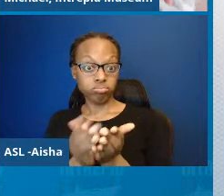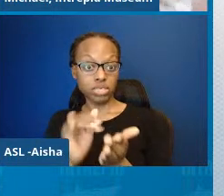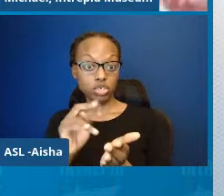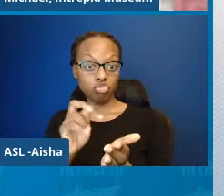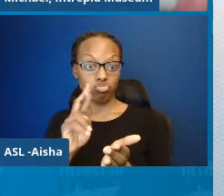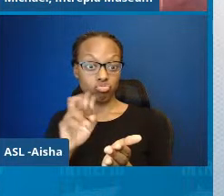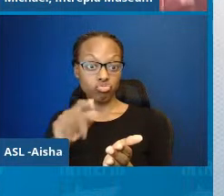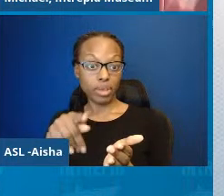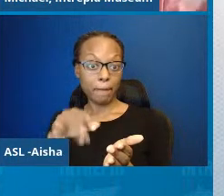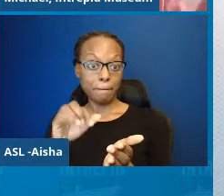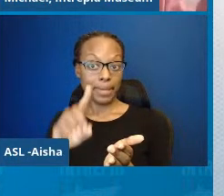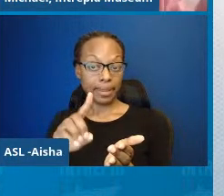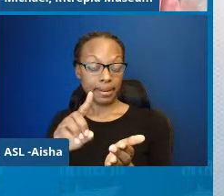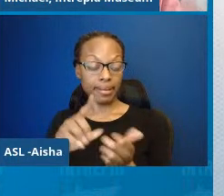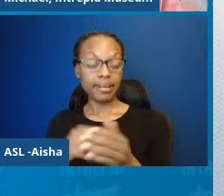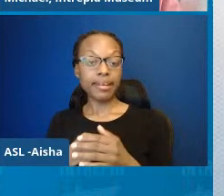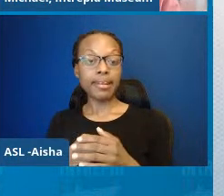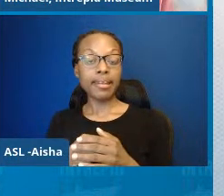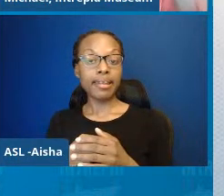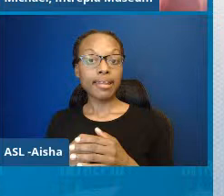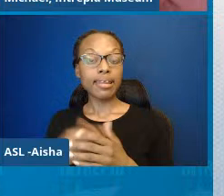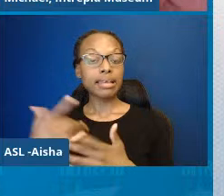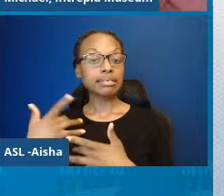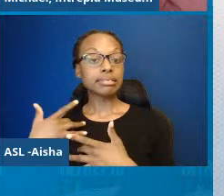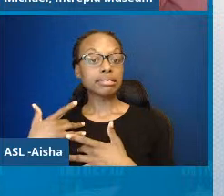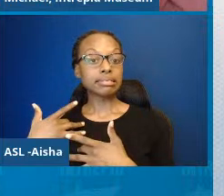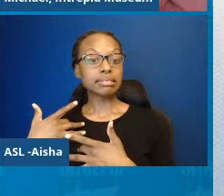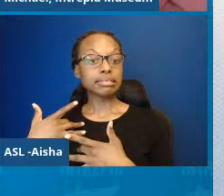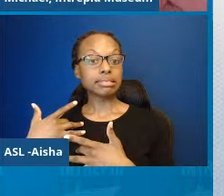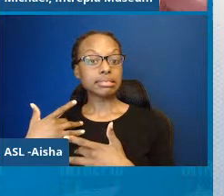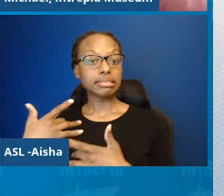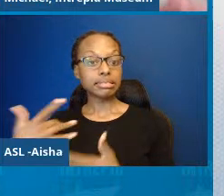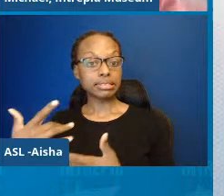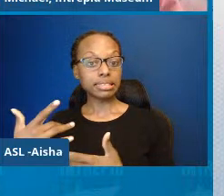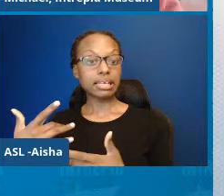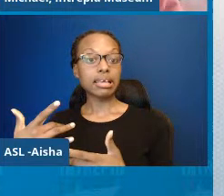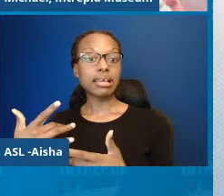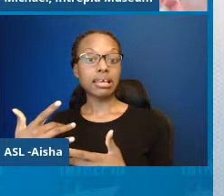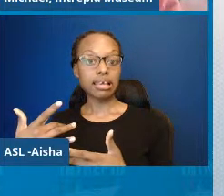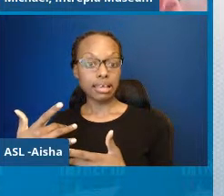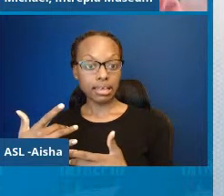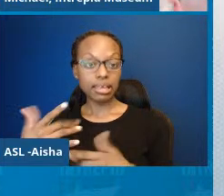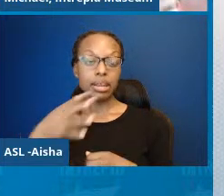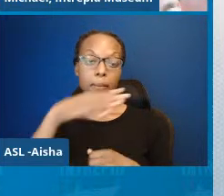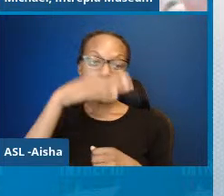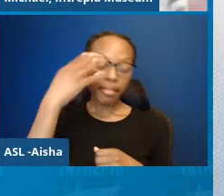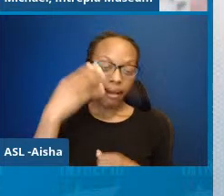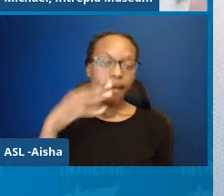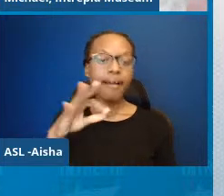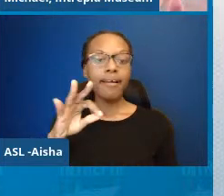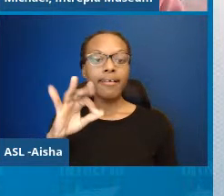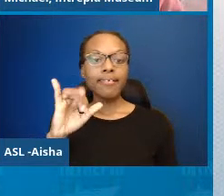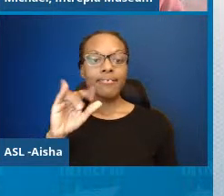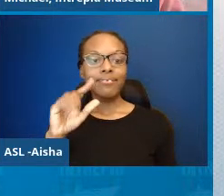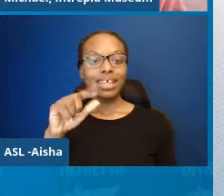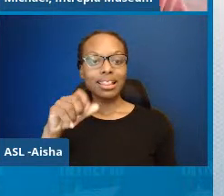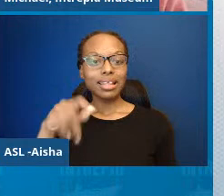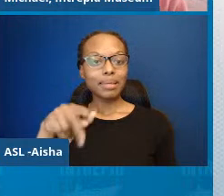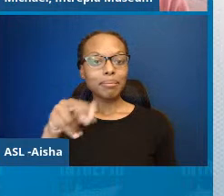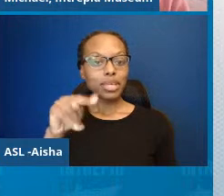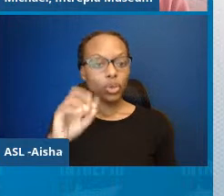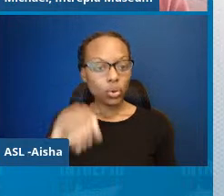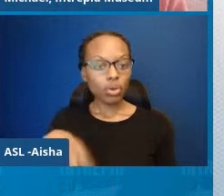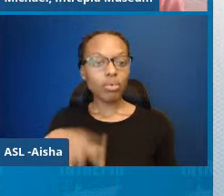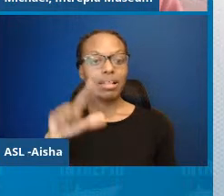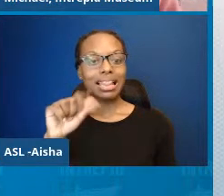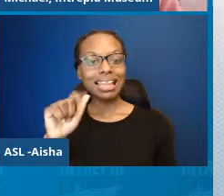had, at any time, generally the population of underrepresented sailors, Black, Filipino, and Latino,